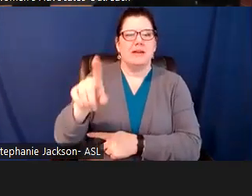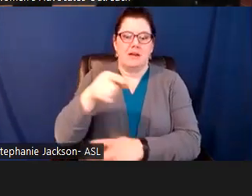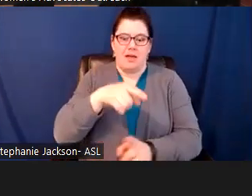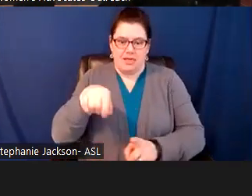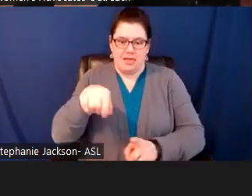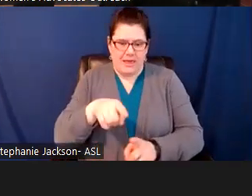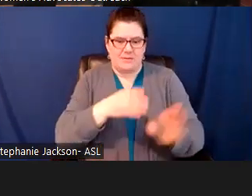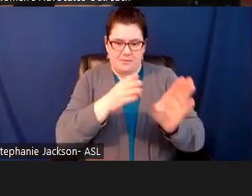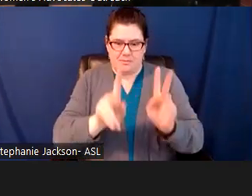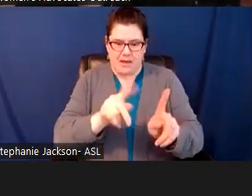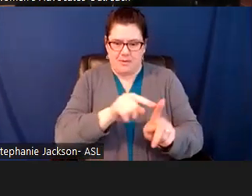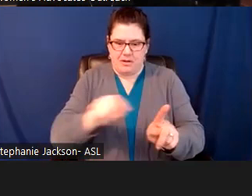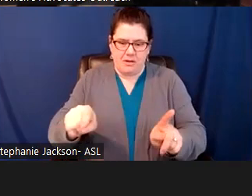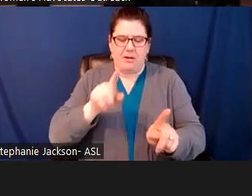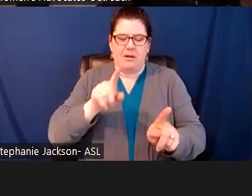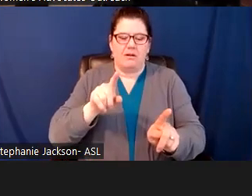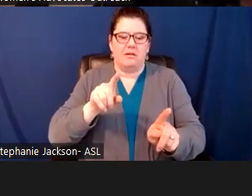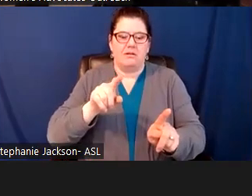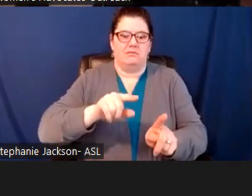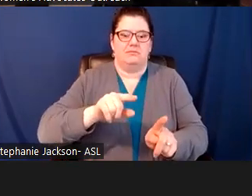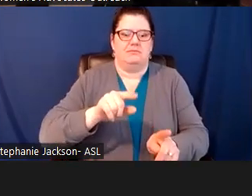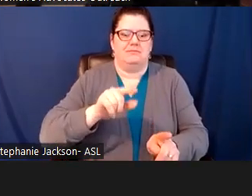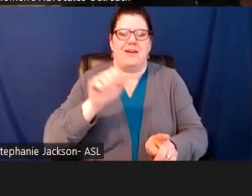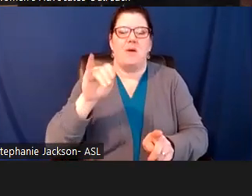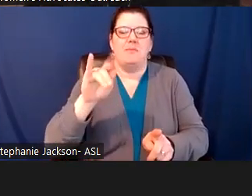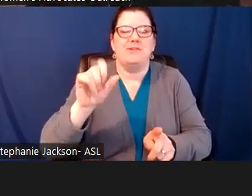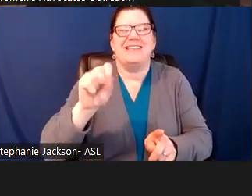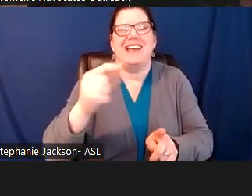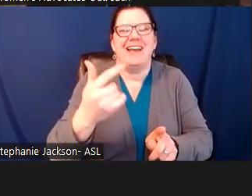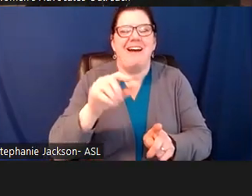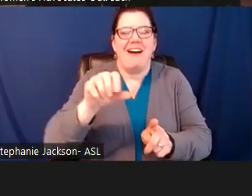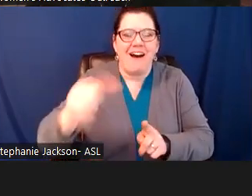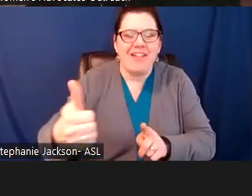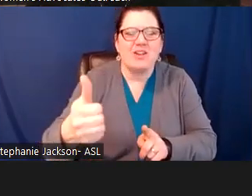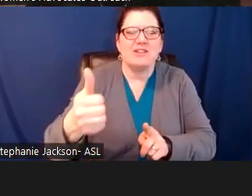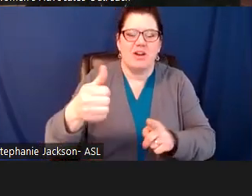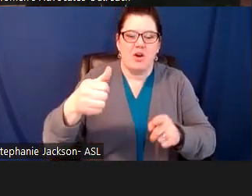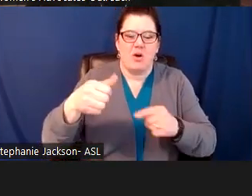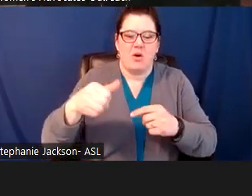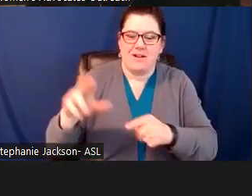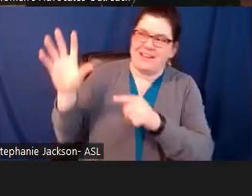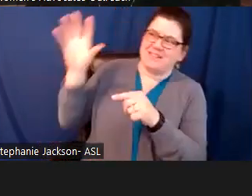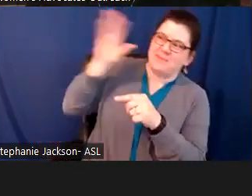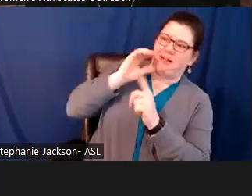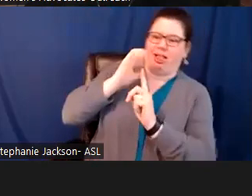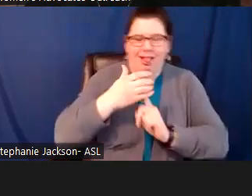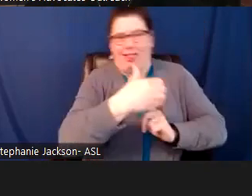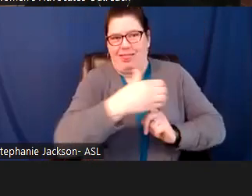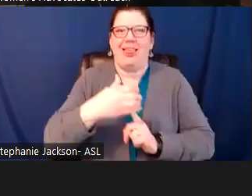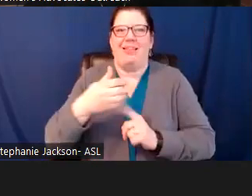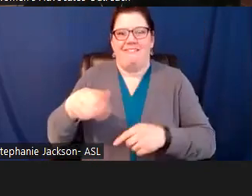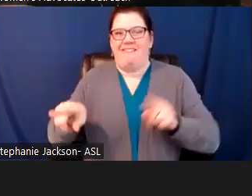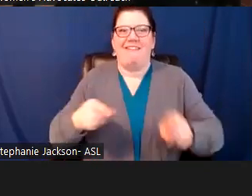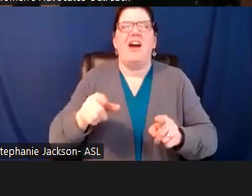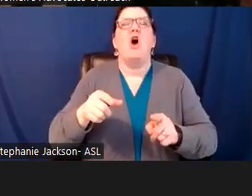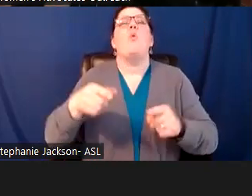abused or is being abused or is abusing others as they battle with addiction and substance